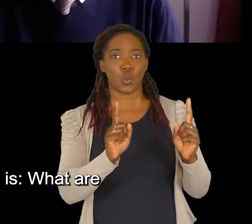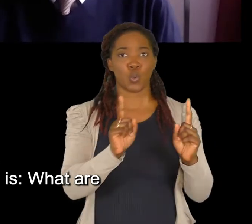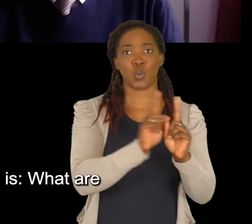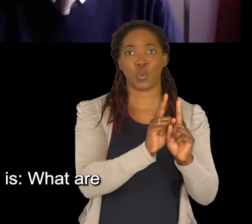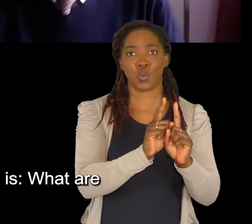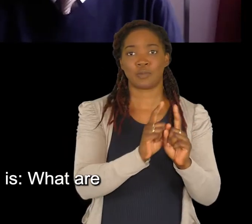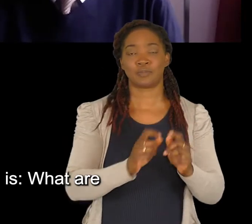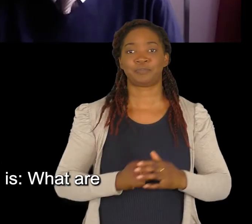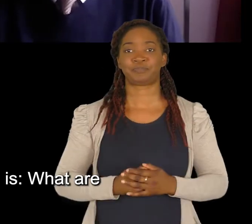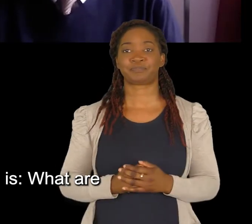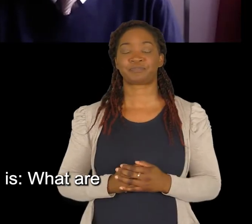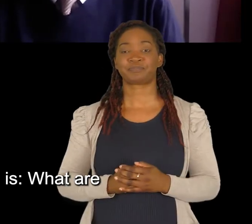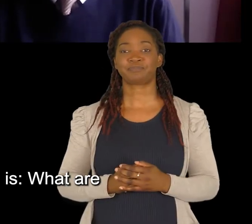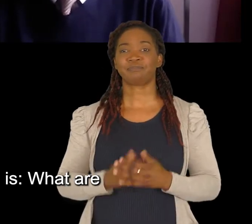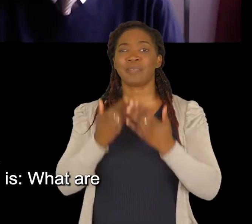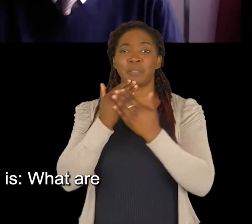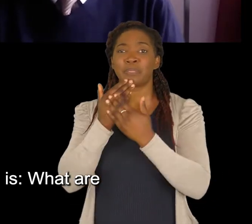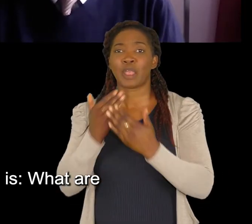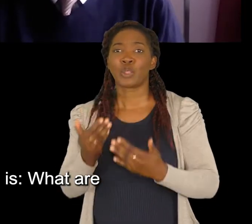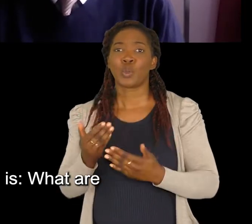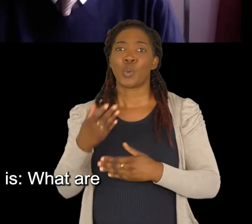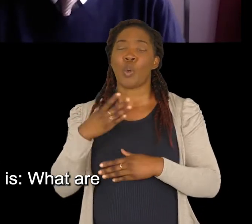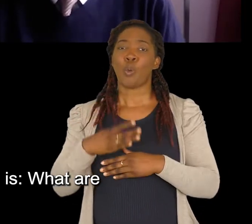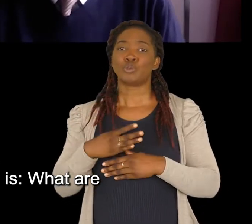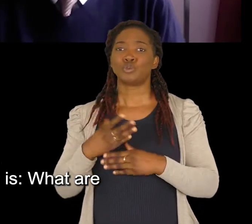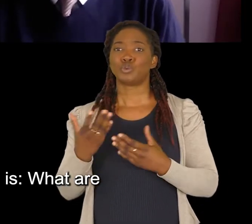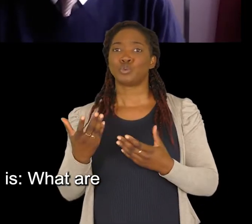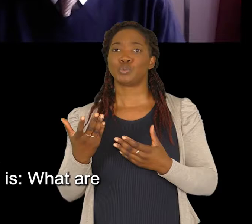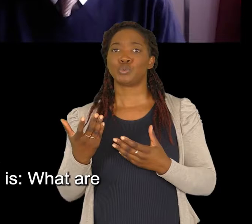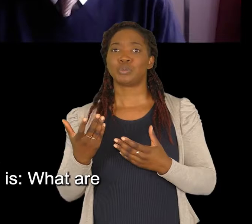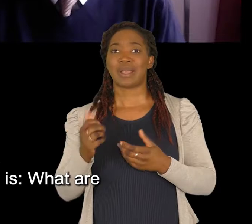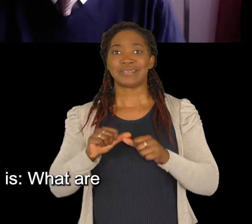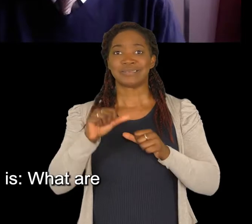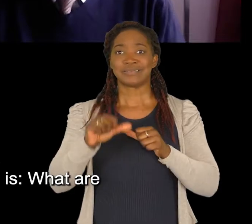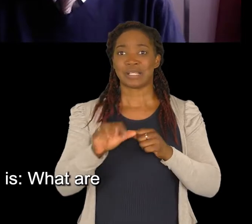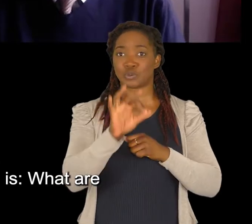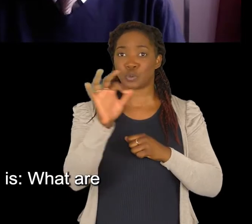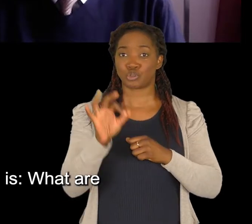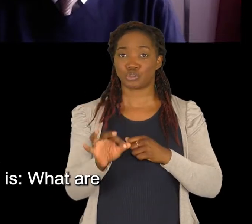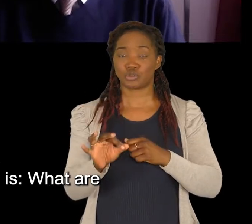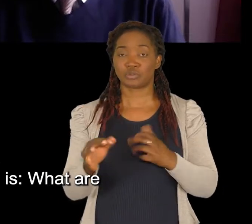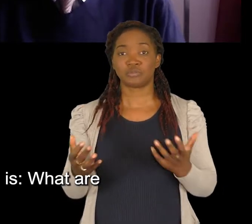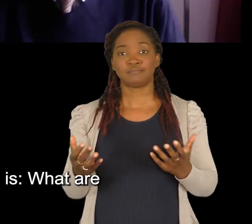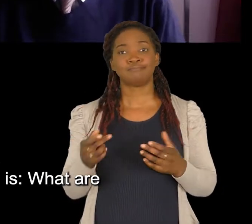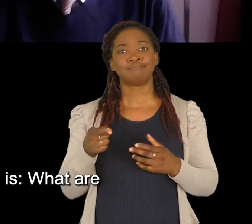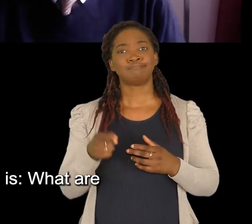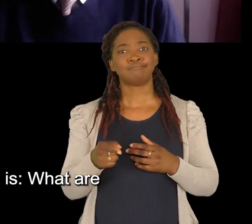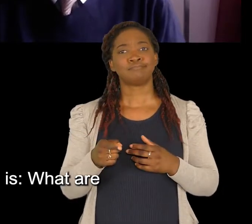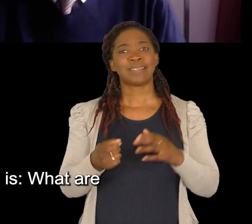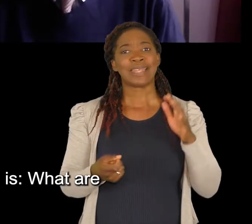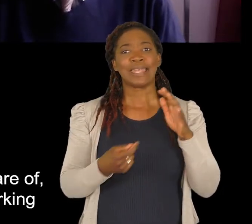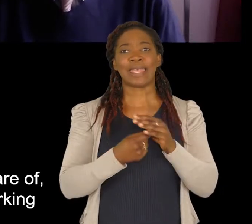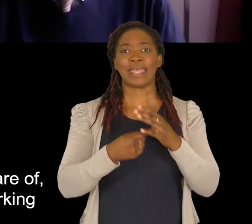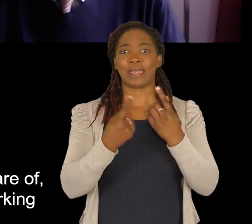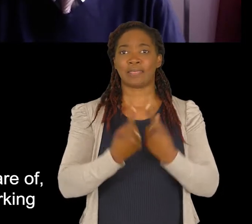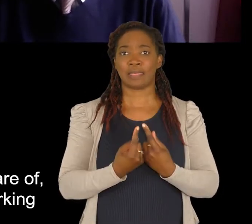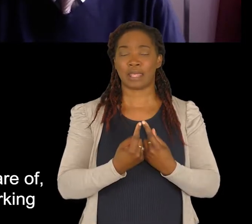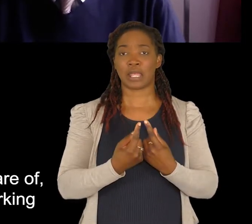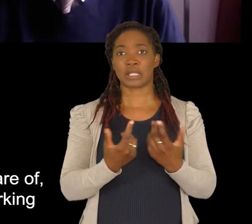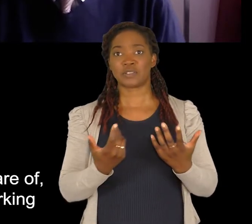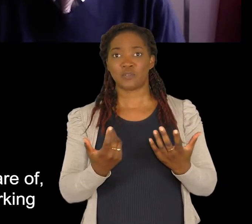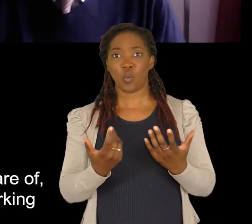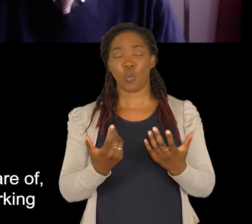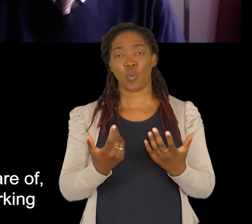Rosa. Thank you. I want to go into our next question, which is, what are the key things our